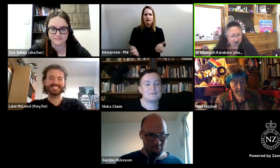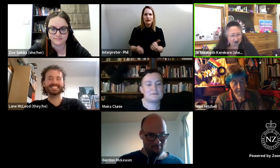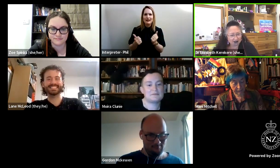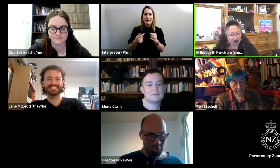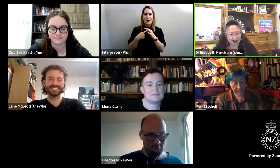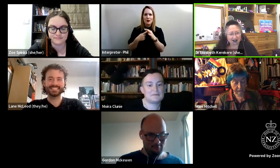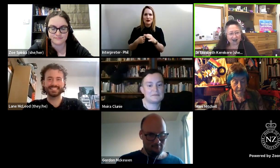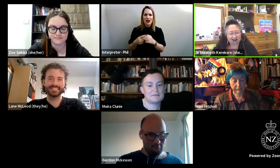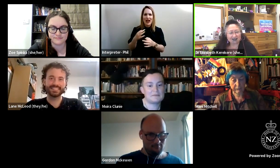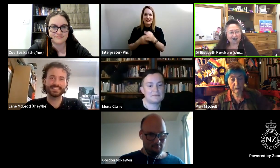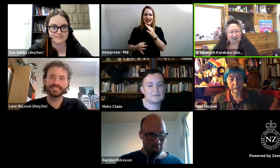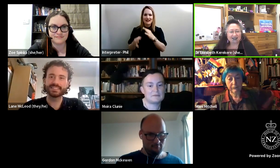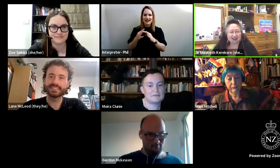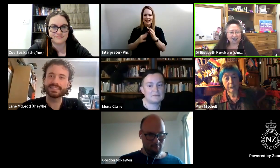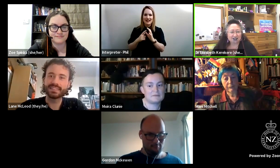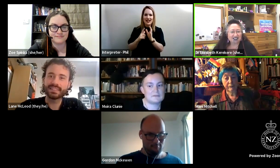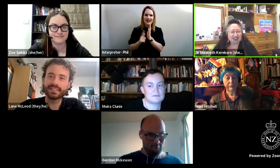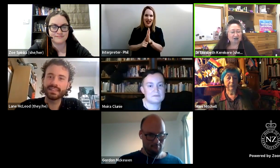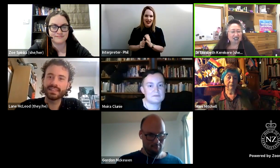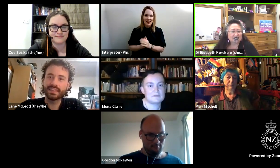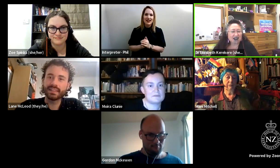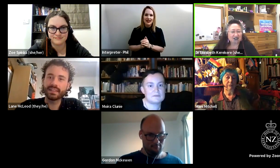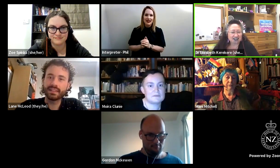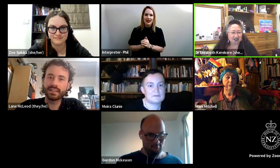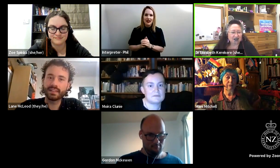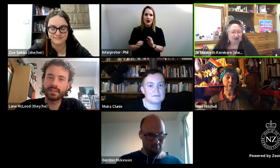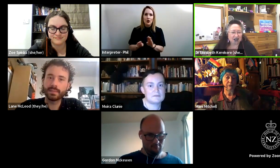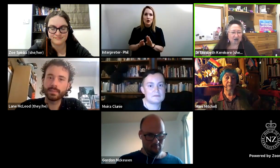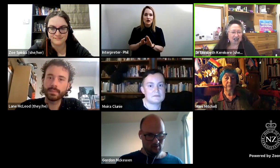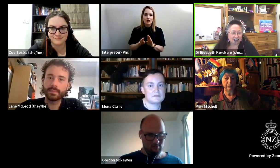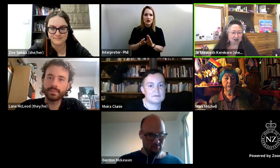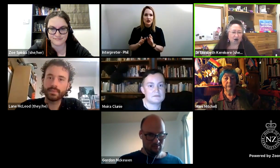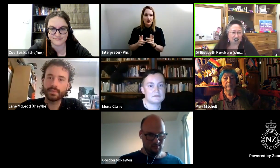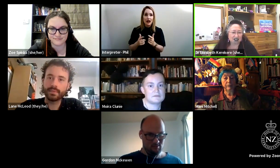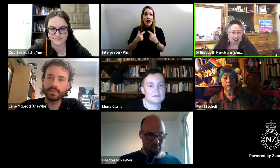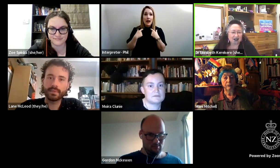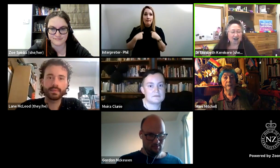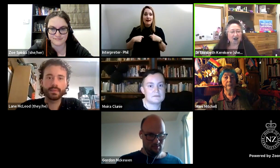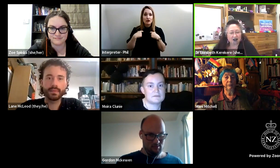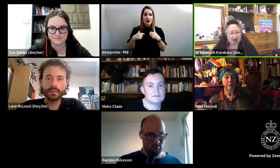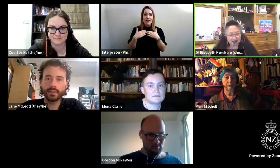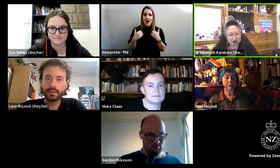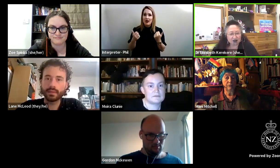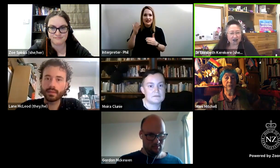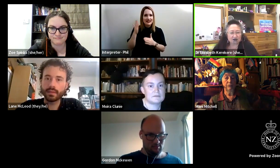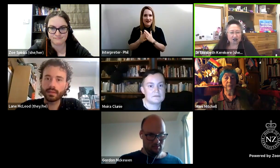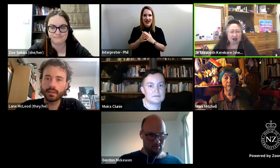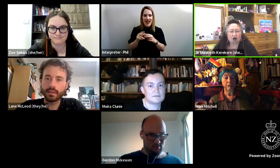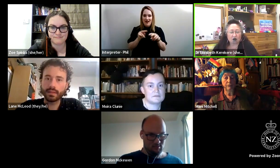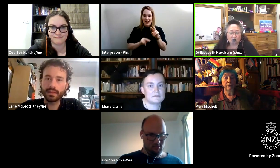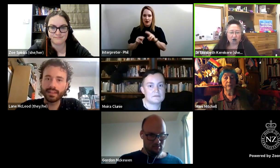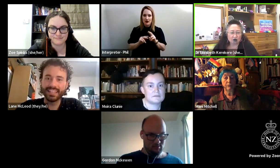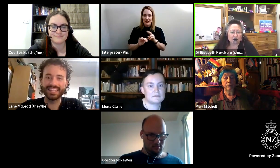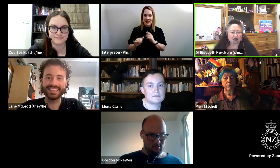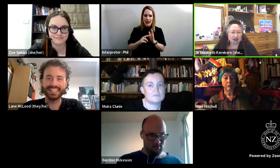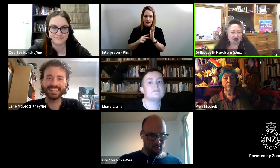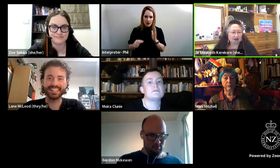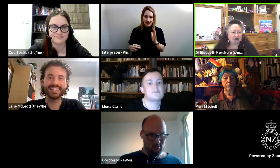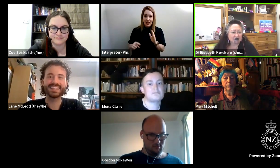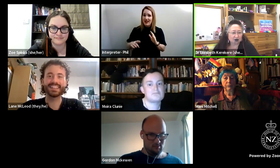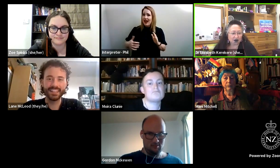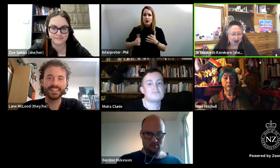it. And just noticing the Ministry of Health has never evaluated its policy. They're going to have to create all new